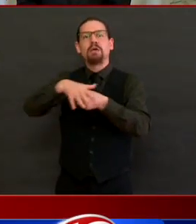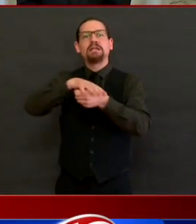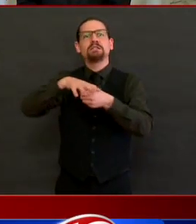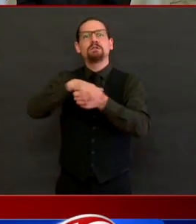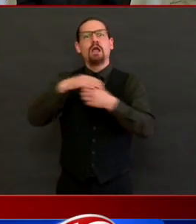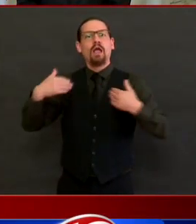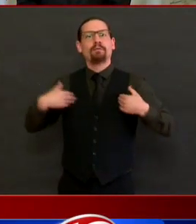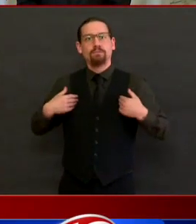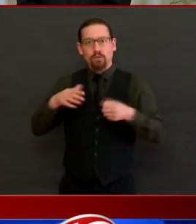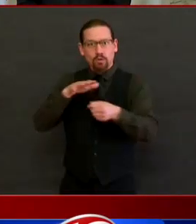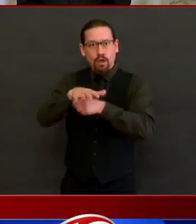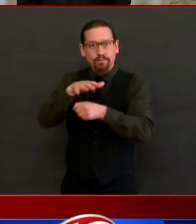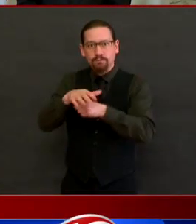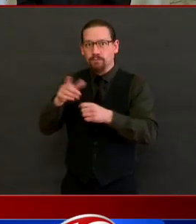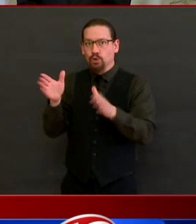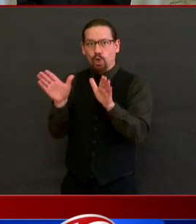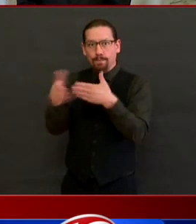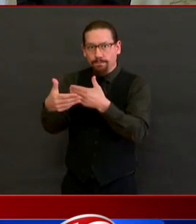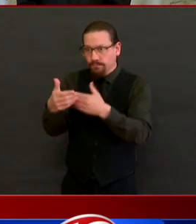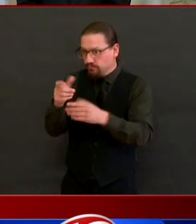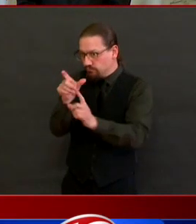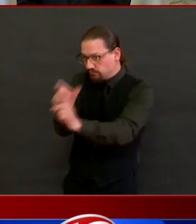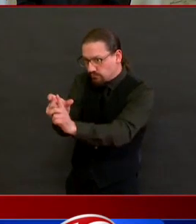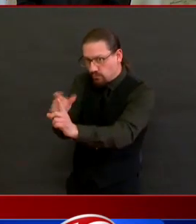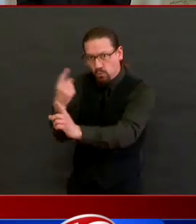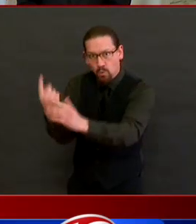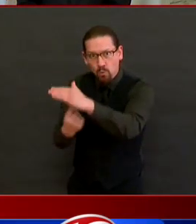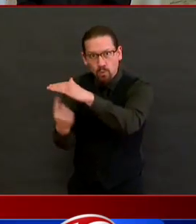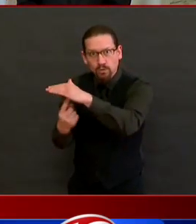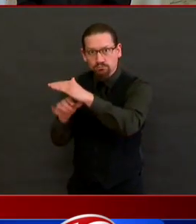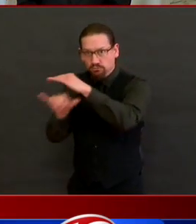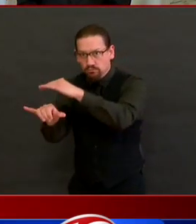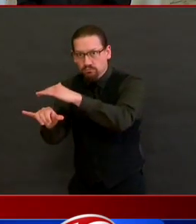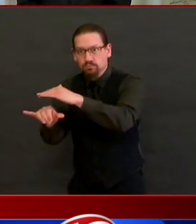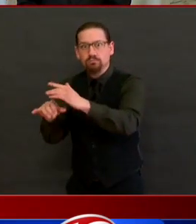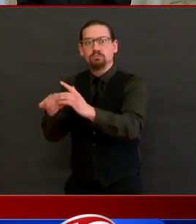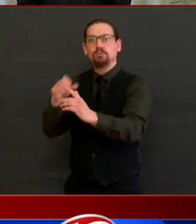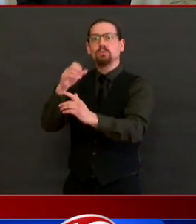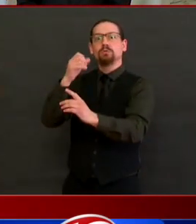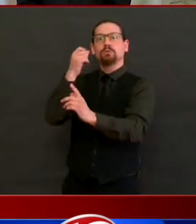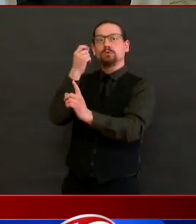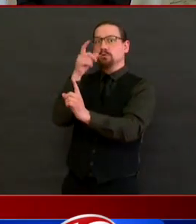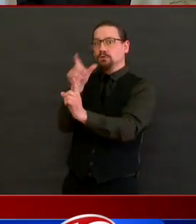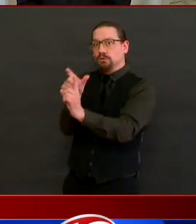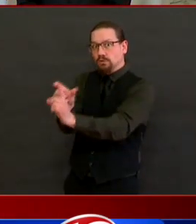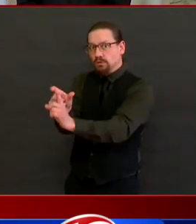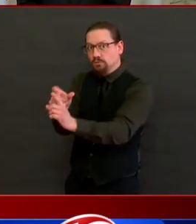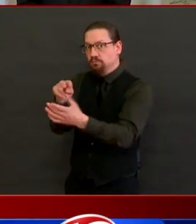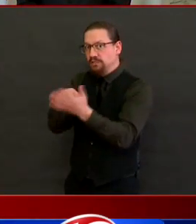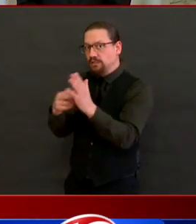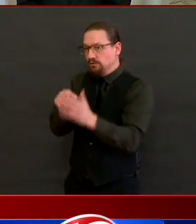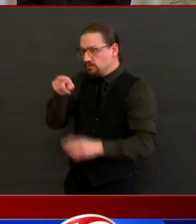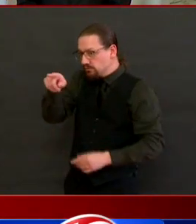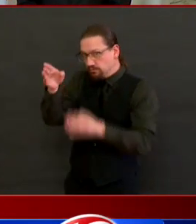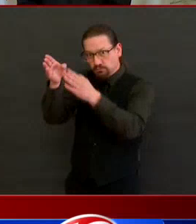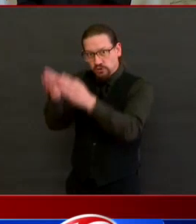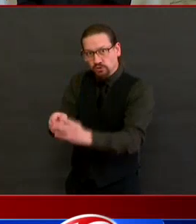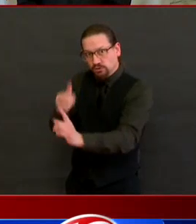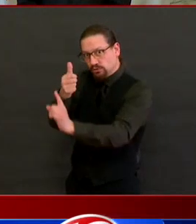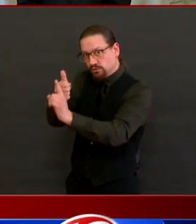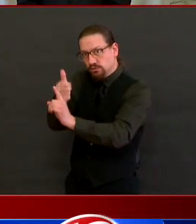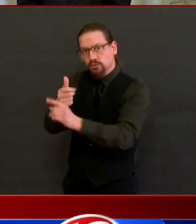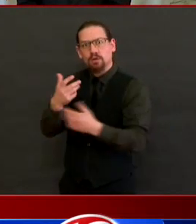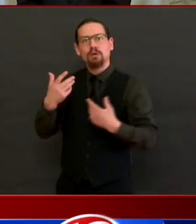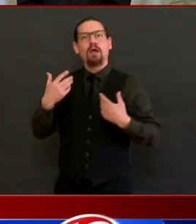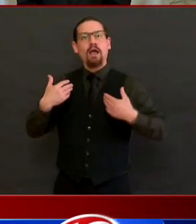and rooms, and that everybody who's in quarantine and isolation is properly supported so that they can adhere